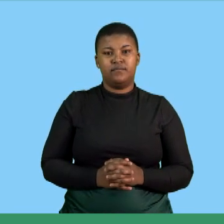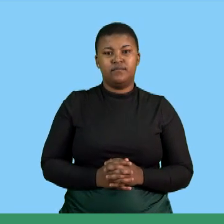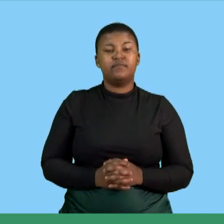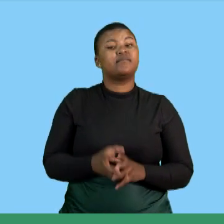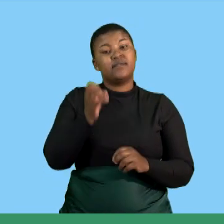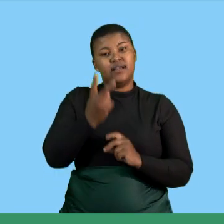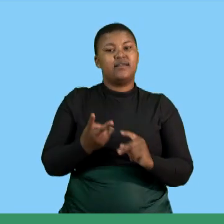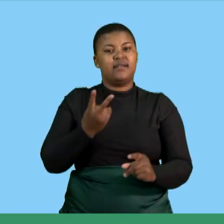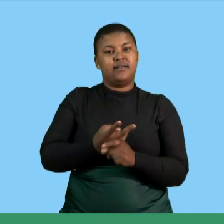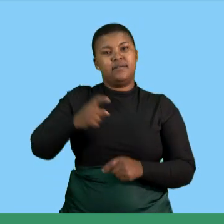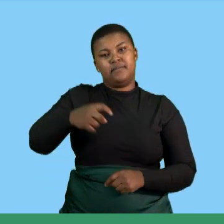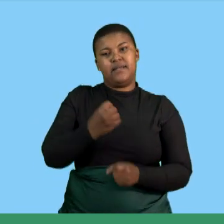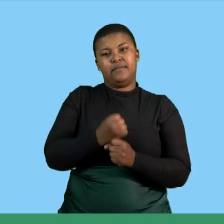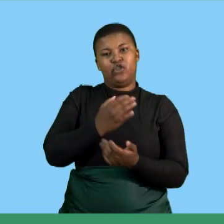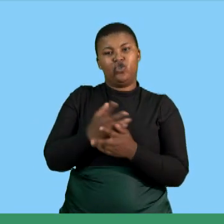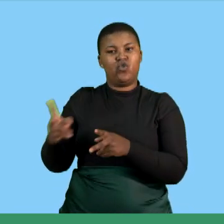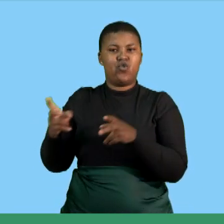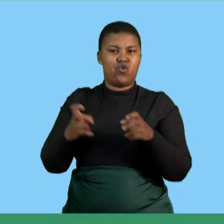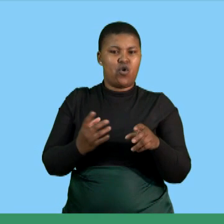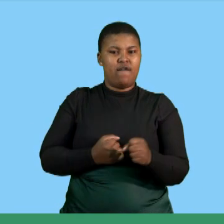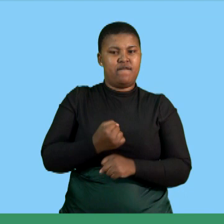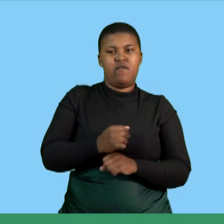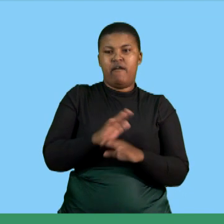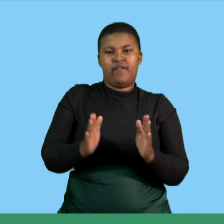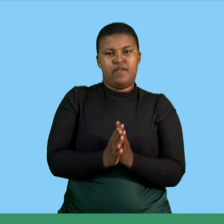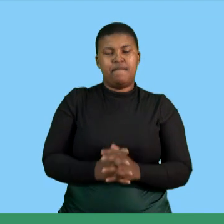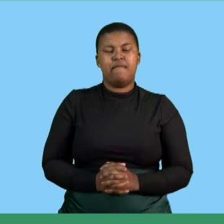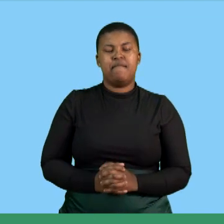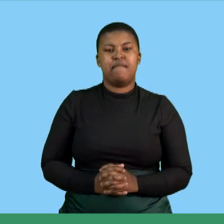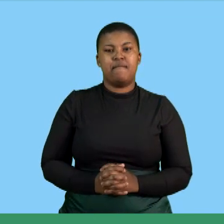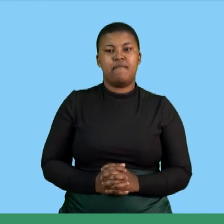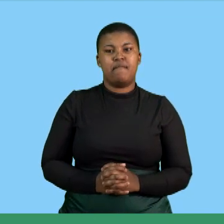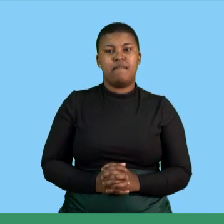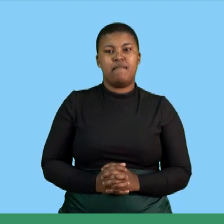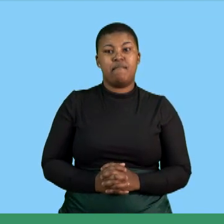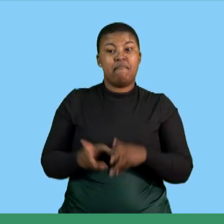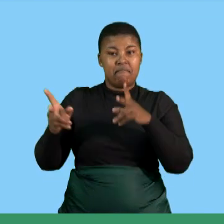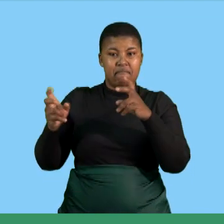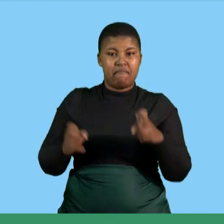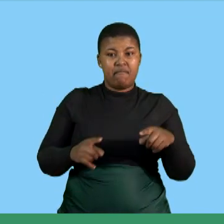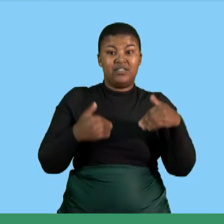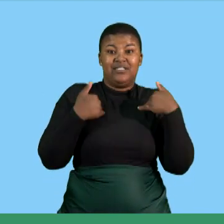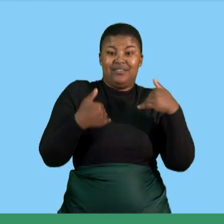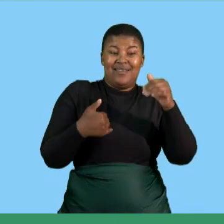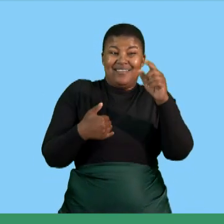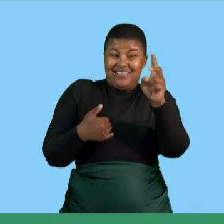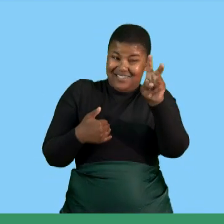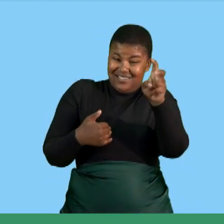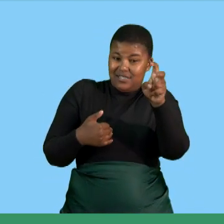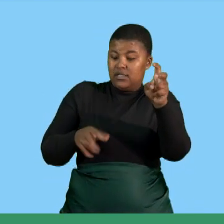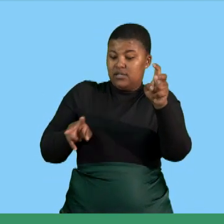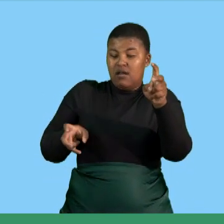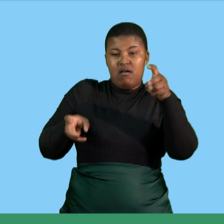environment. And then again, our quote will be our motivation. So the whole bullet must be quoted in